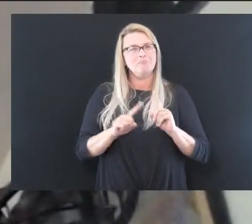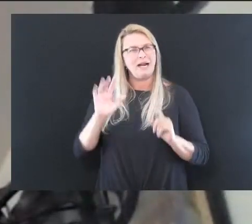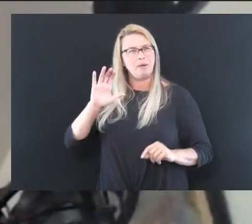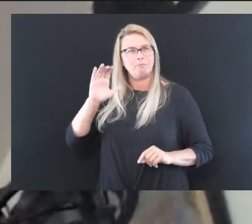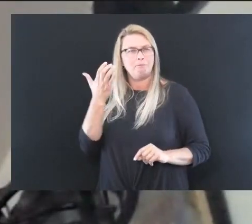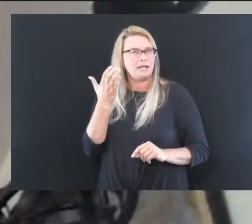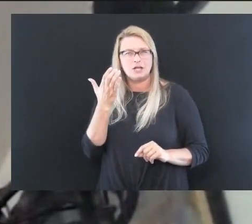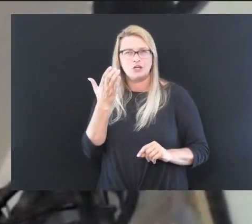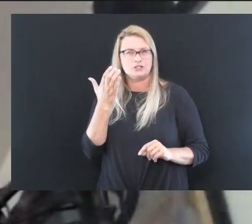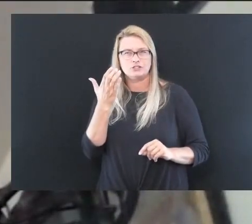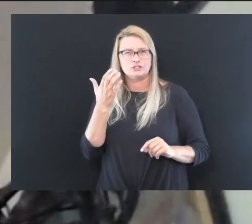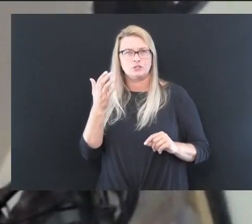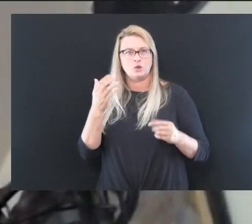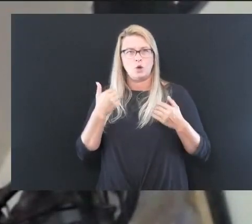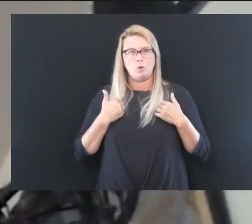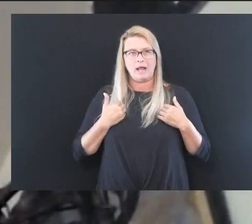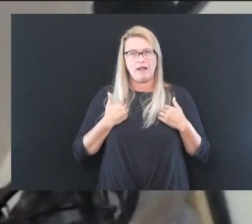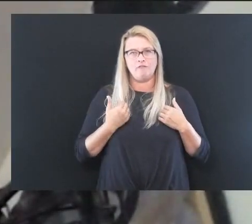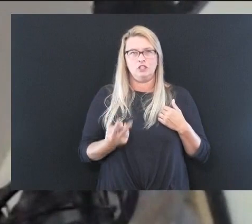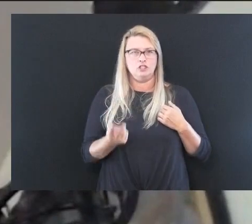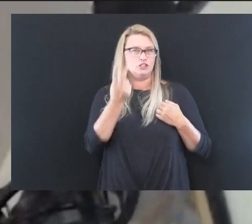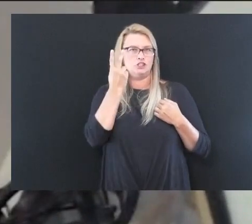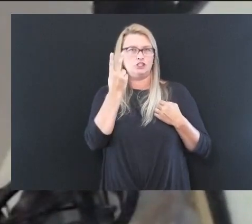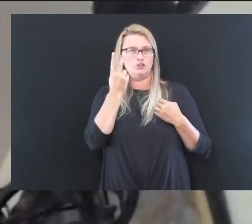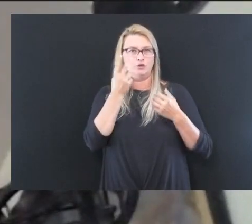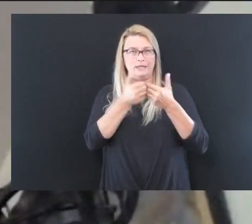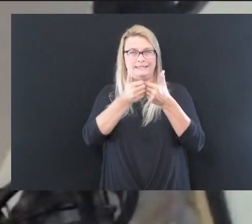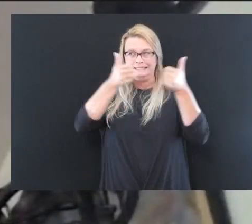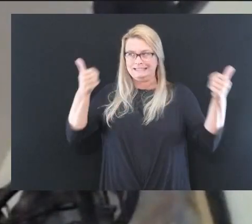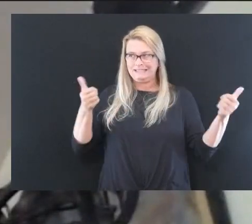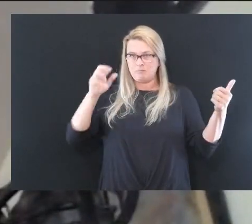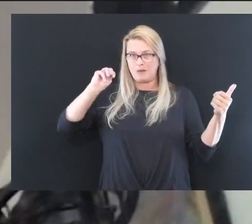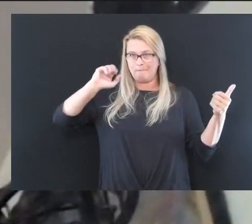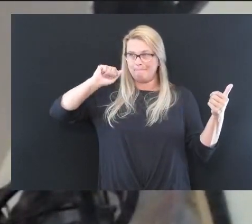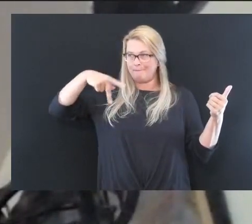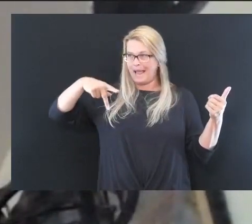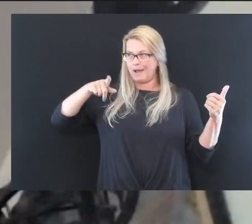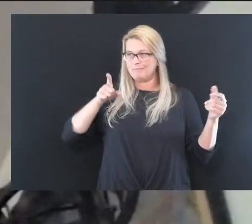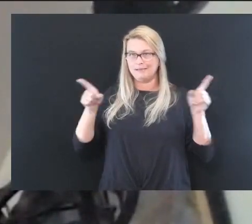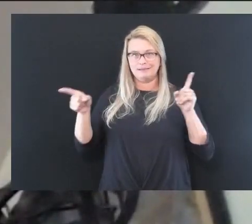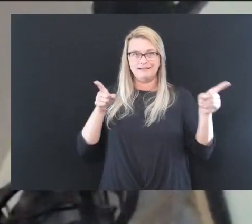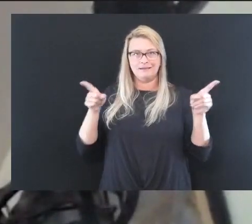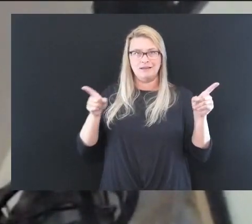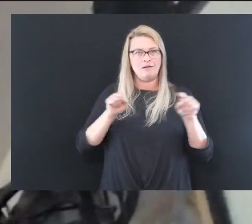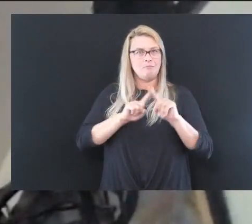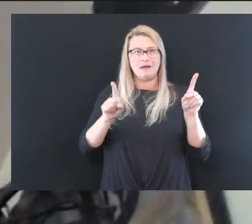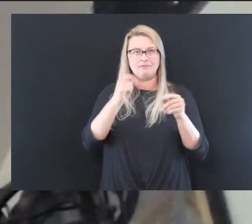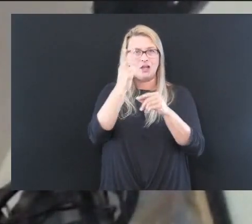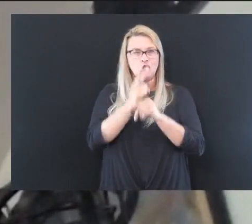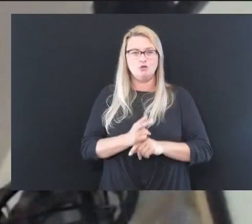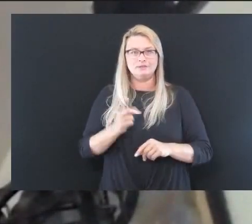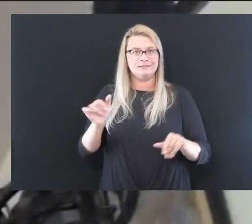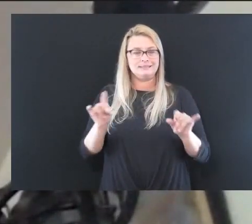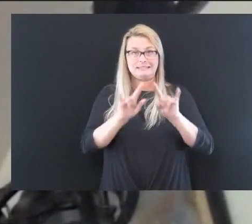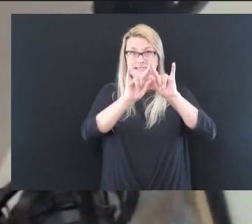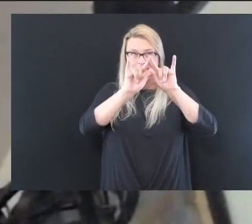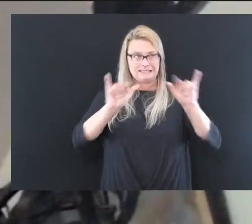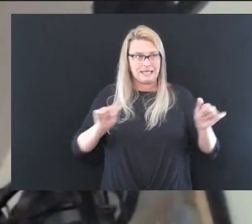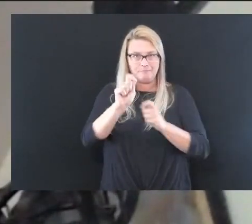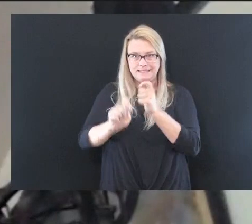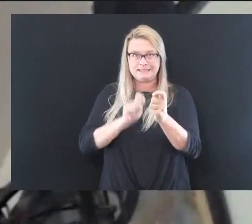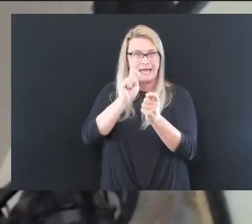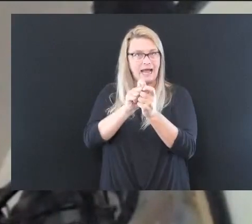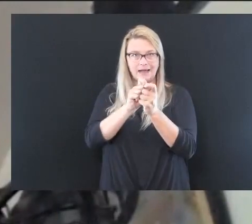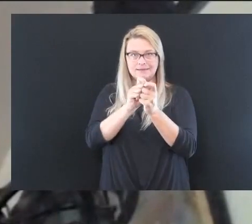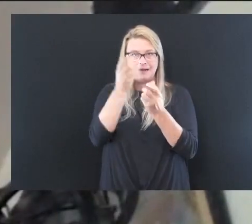have ultimately these are two separate maps, even though at the end of the day, they use the same exact criteria, they use the same exact